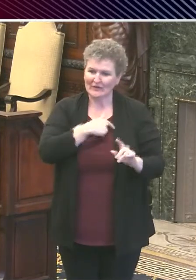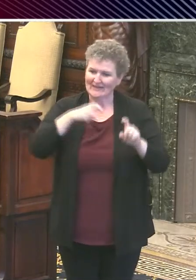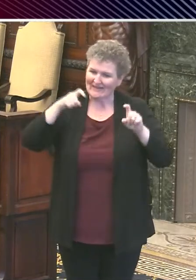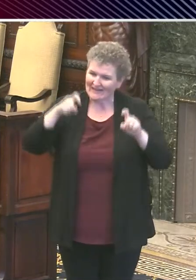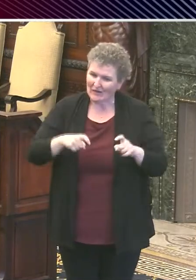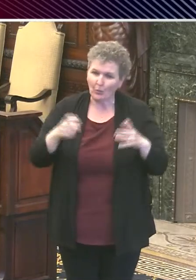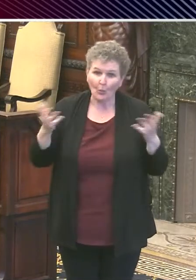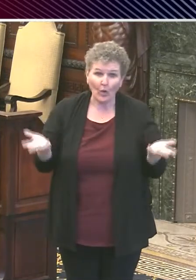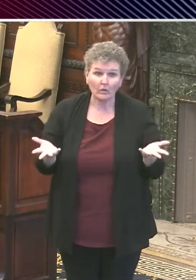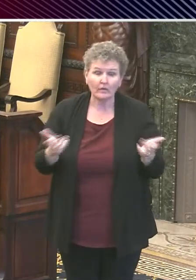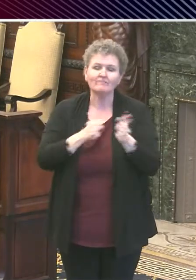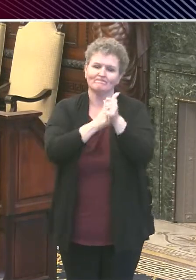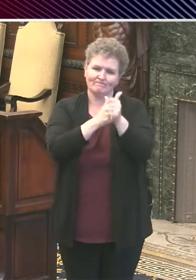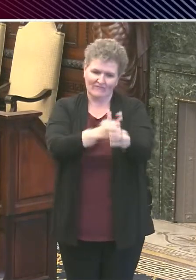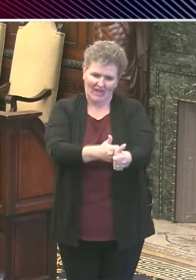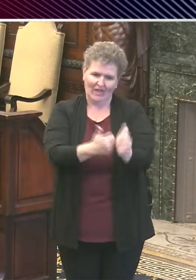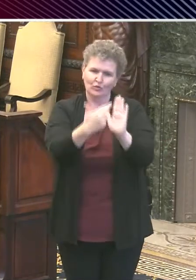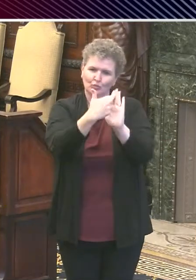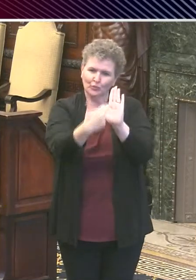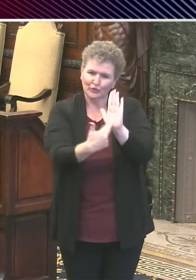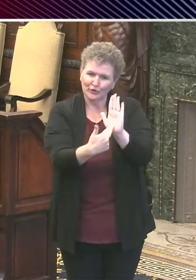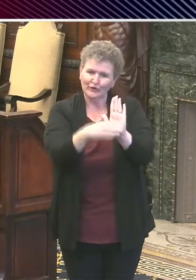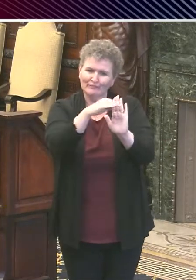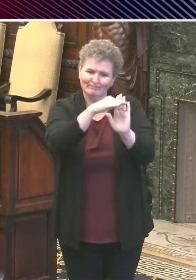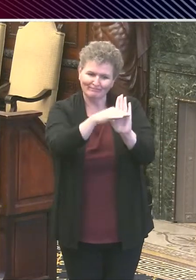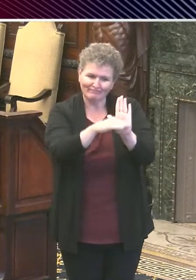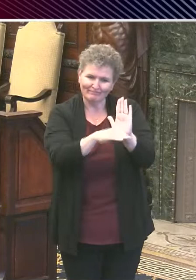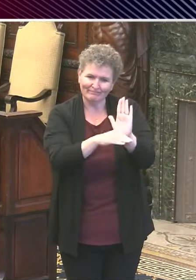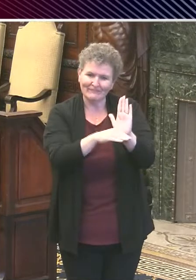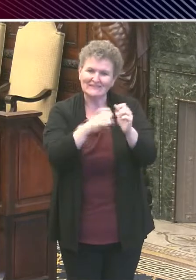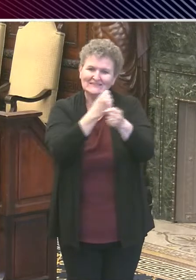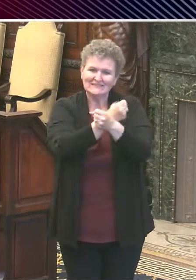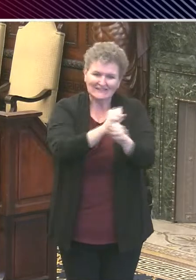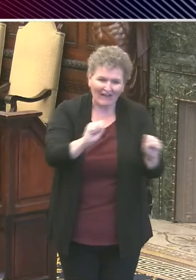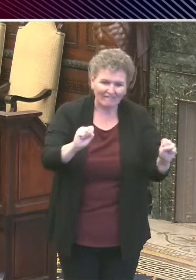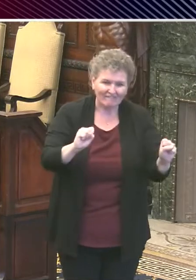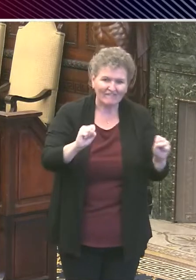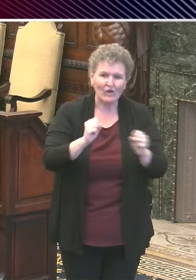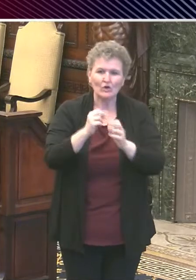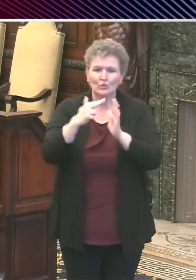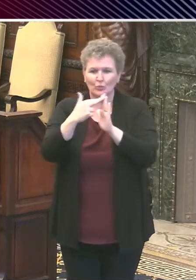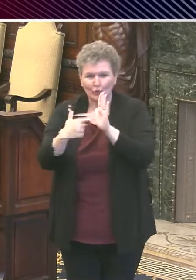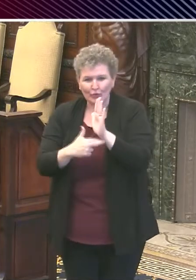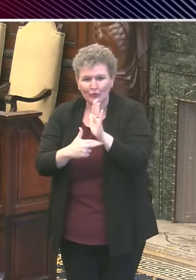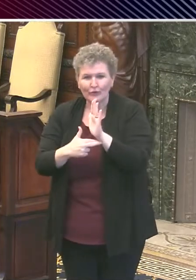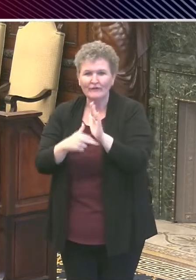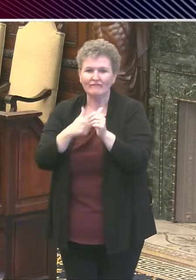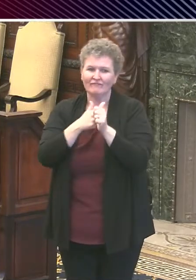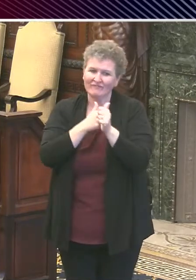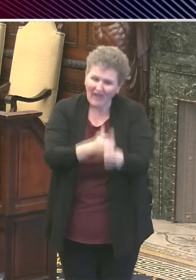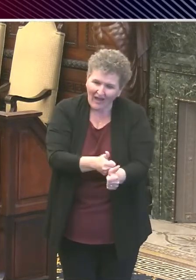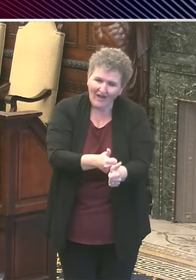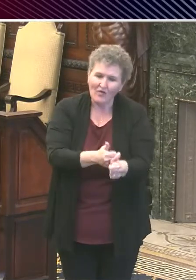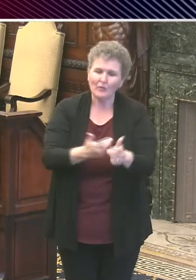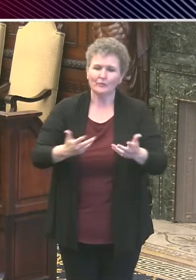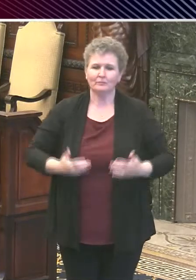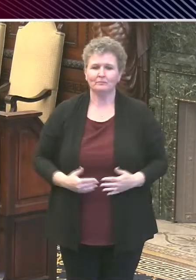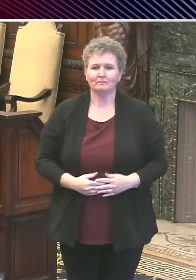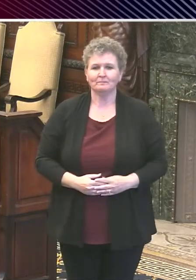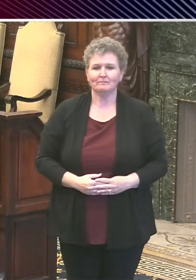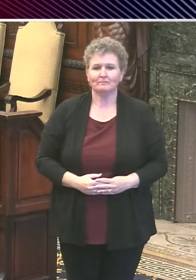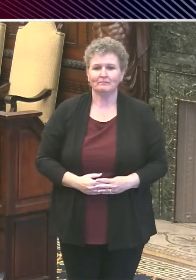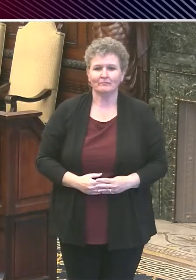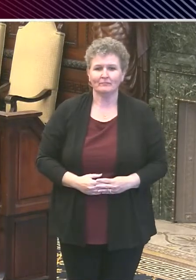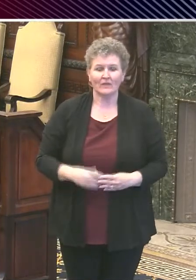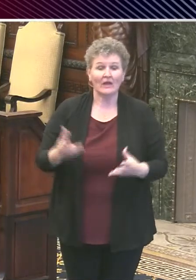of compliance with our safe mode guidance, our safe mode precautions. There's 8 elements to that. Included in them